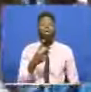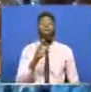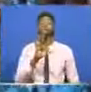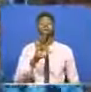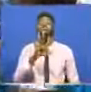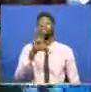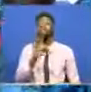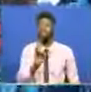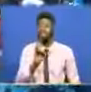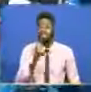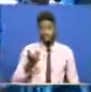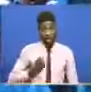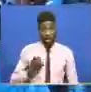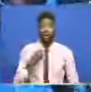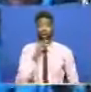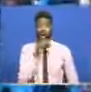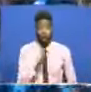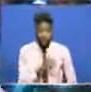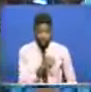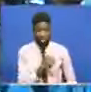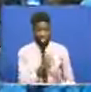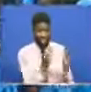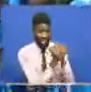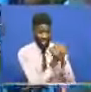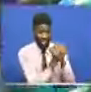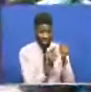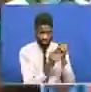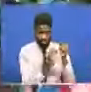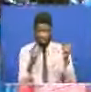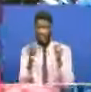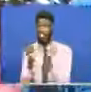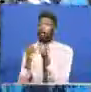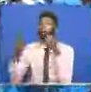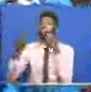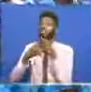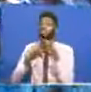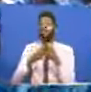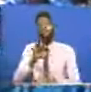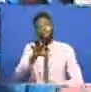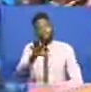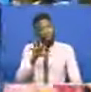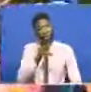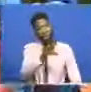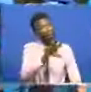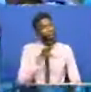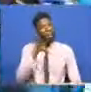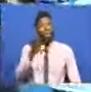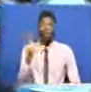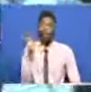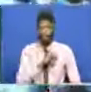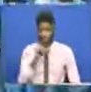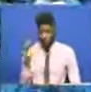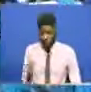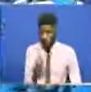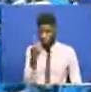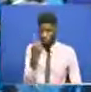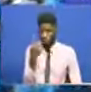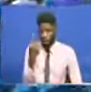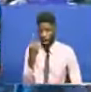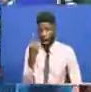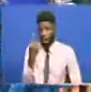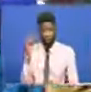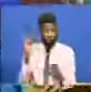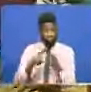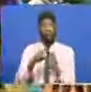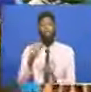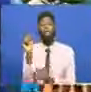2,550 girls aged between the ages of 10 and 19 were actually impregnated between the months of January to June. We